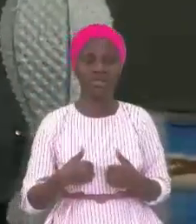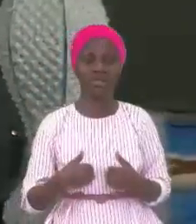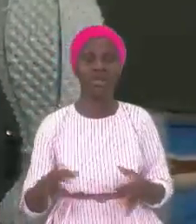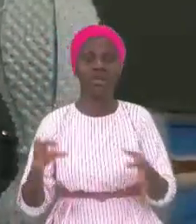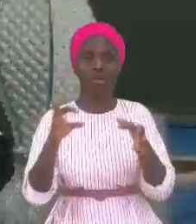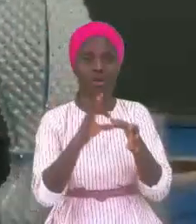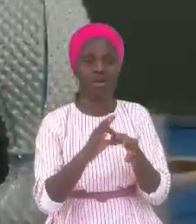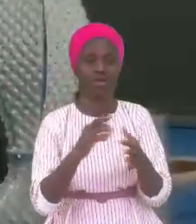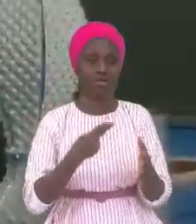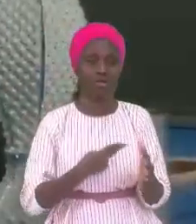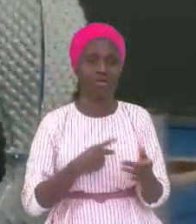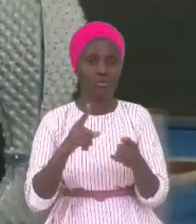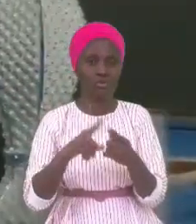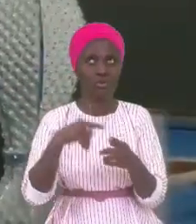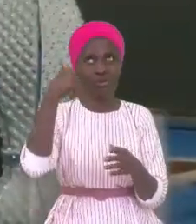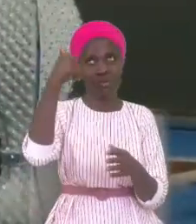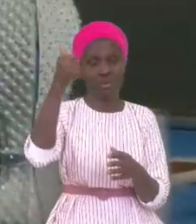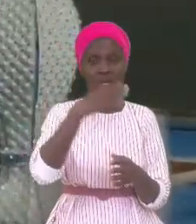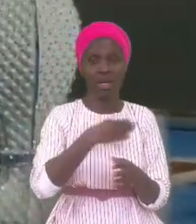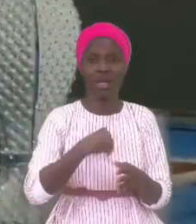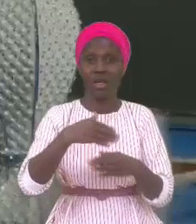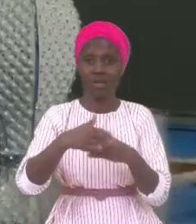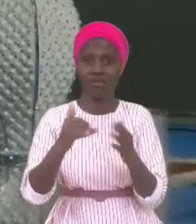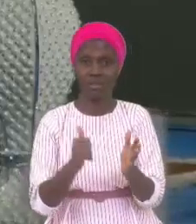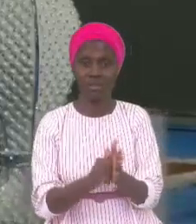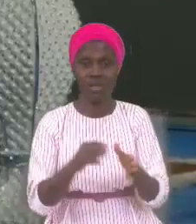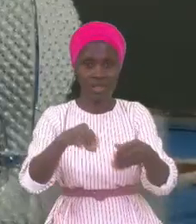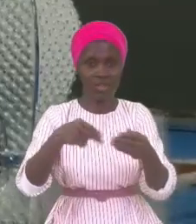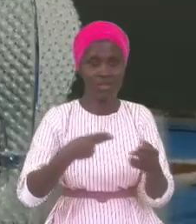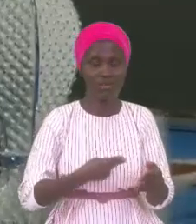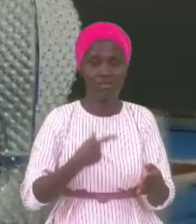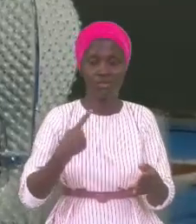he has given us the ministry of reconciliation. In